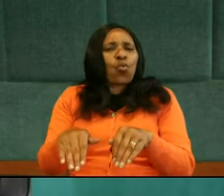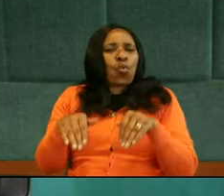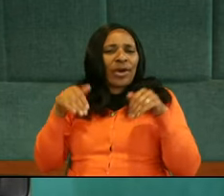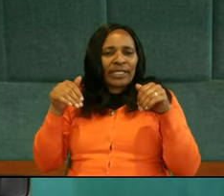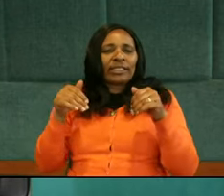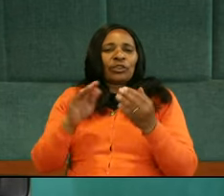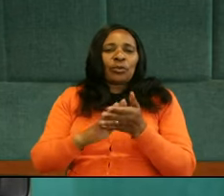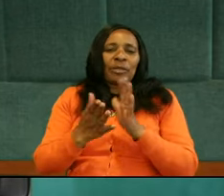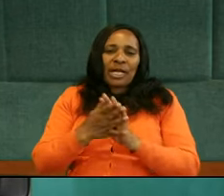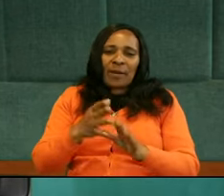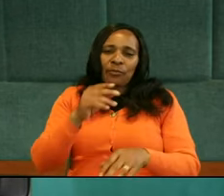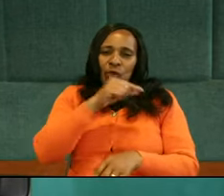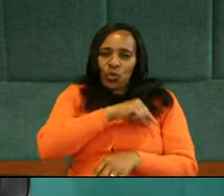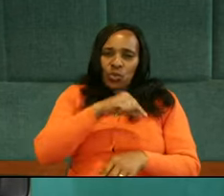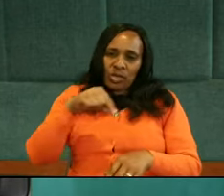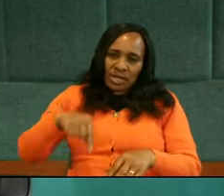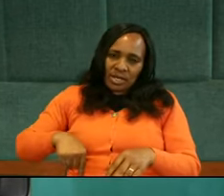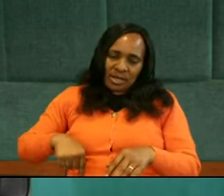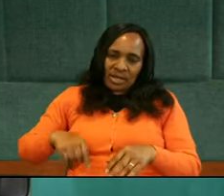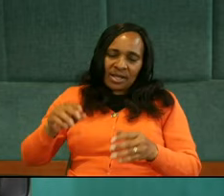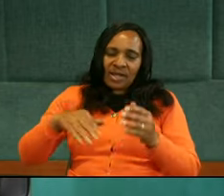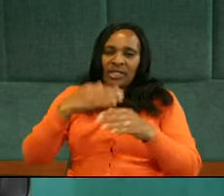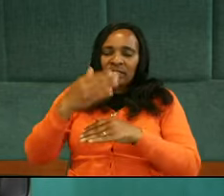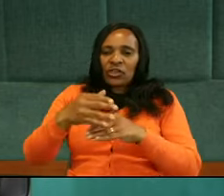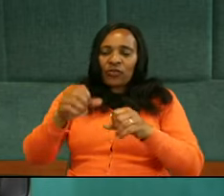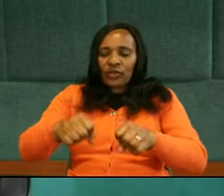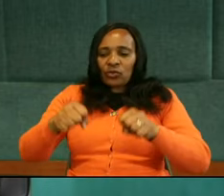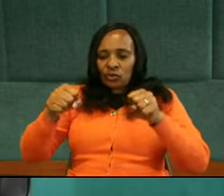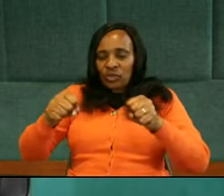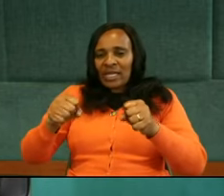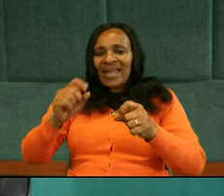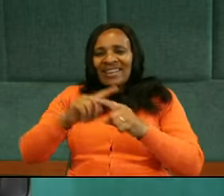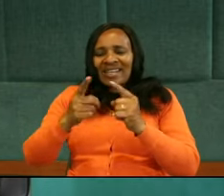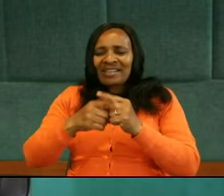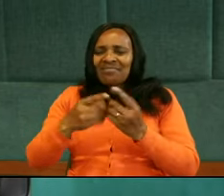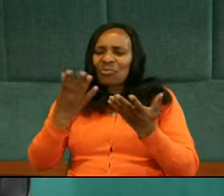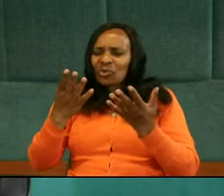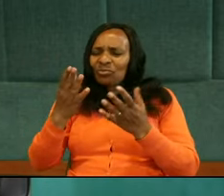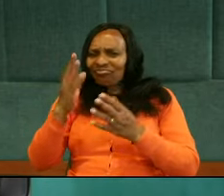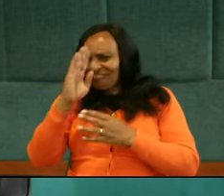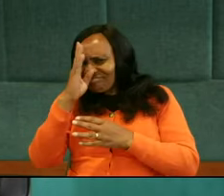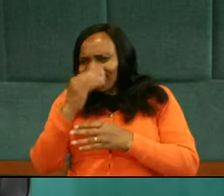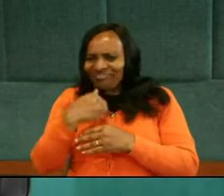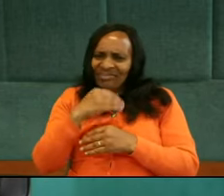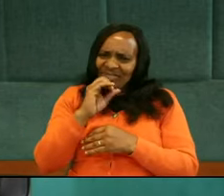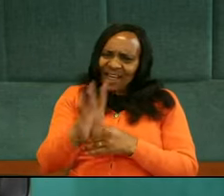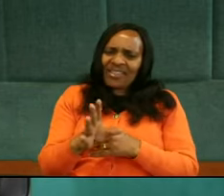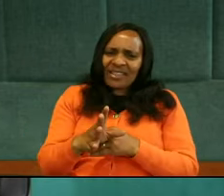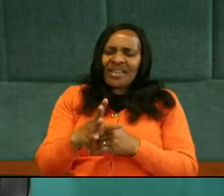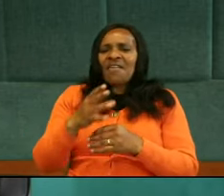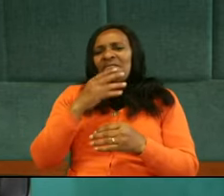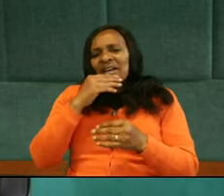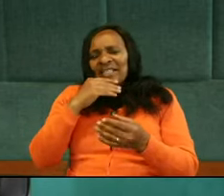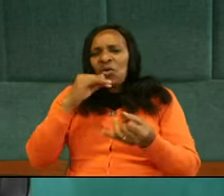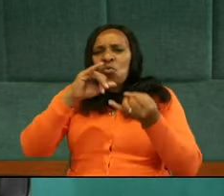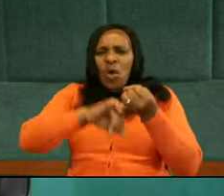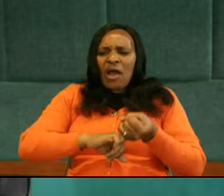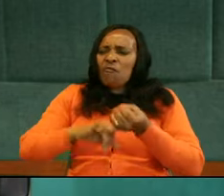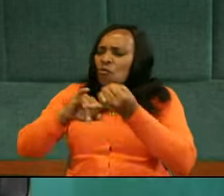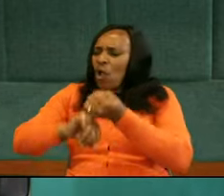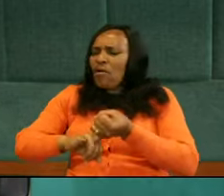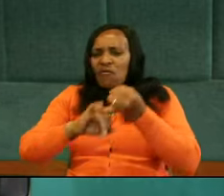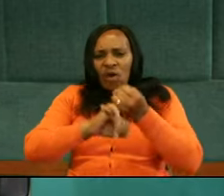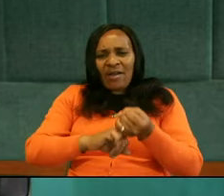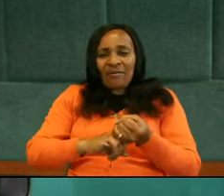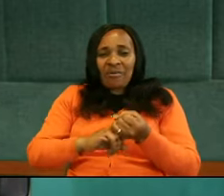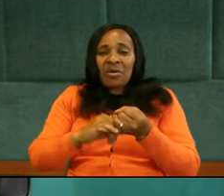to become queen. She was the next heir of the throne. And it was very uncertain because her father kept marrying and remarrying. And she wasn't